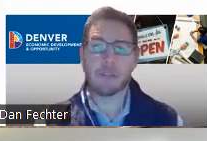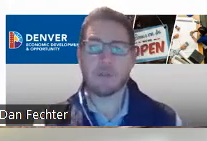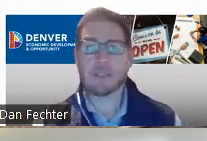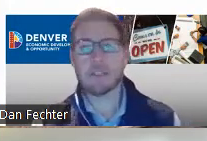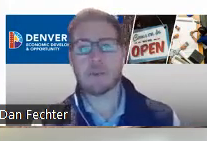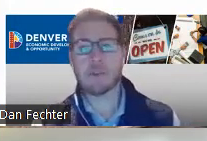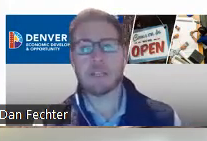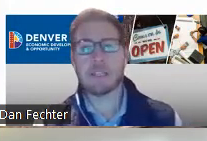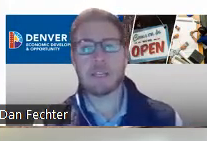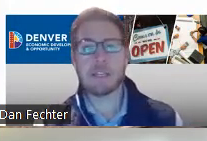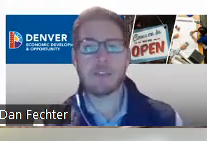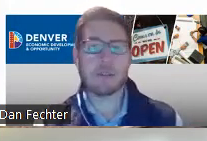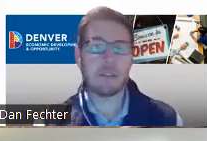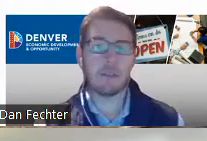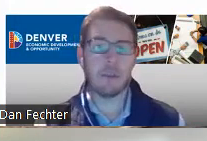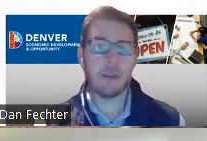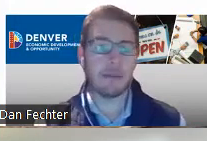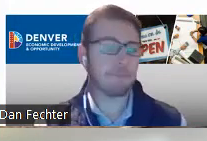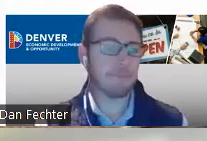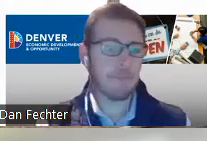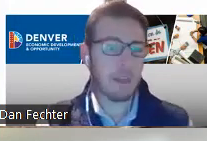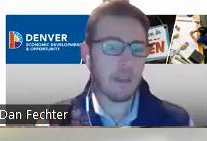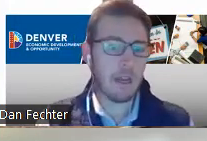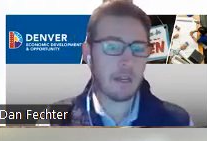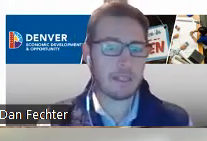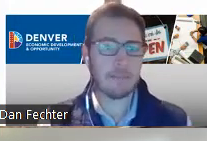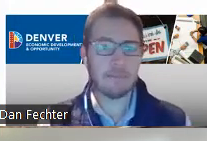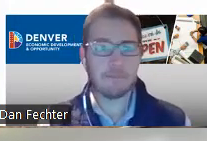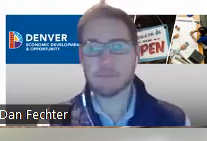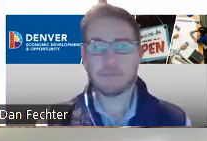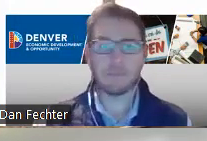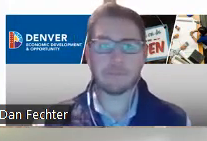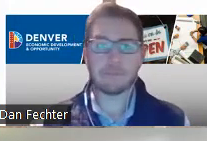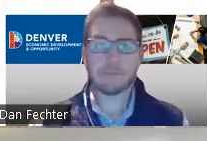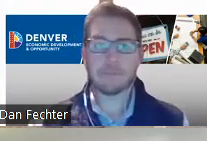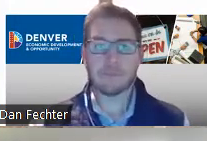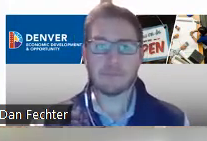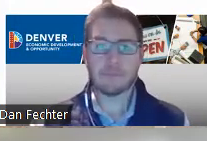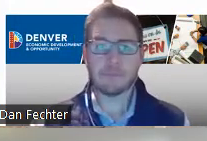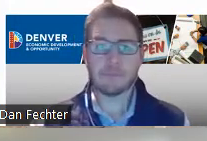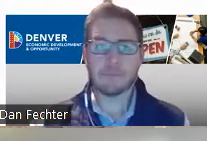supportive services to address the needs of those in the community. Next slide.